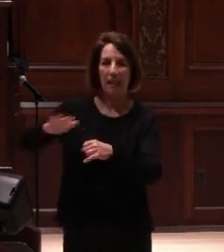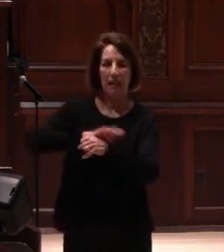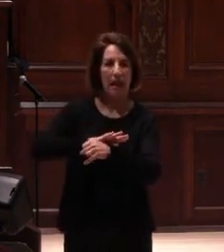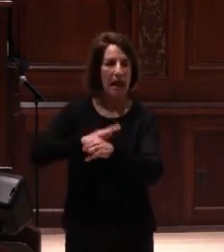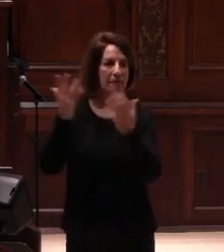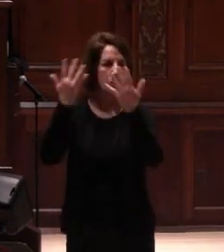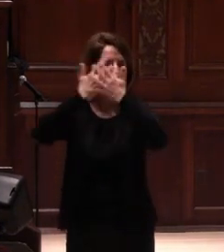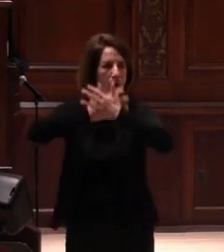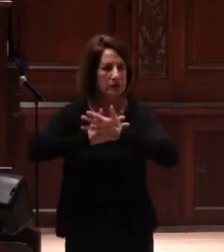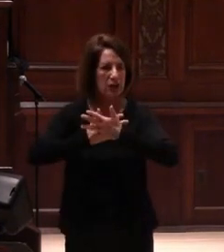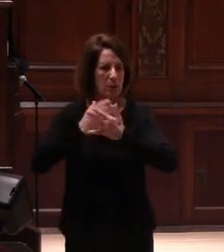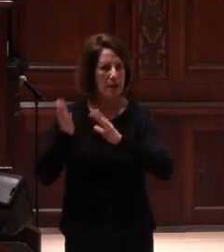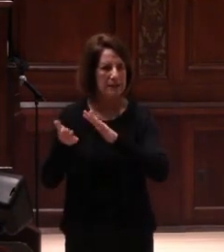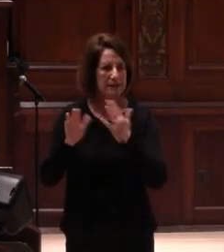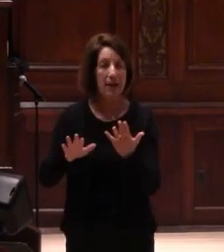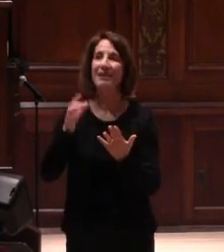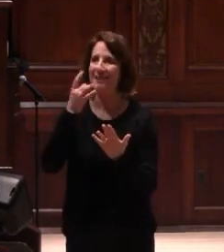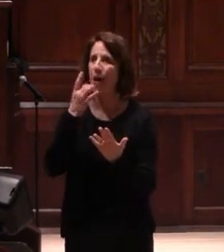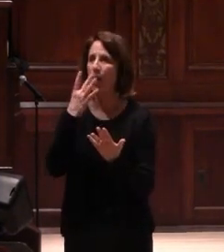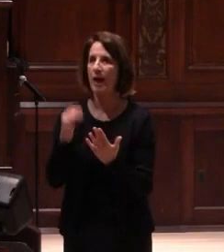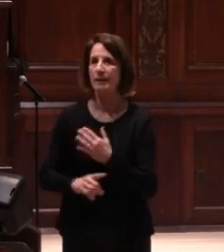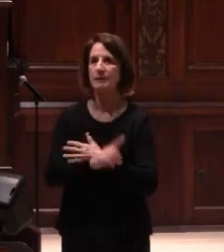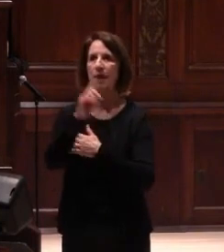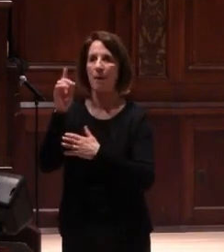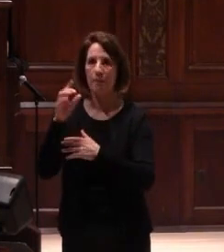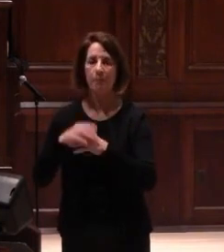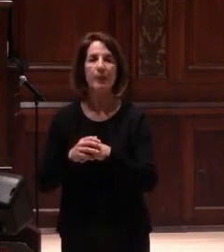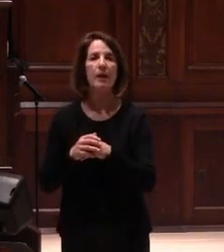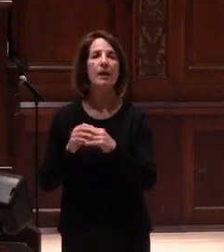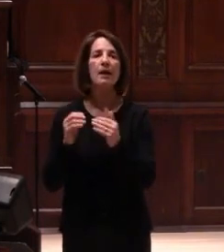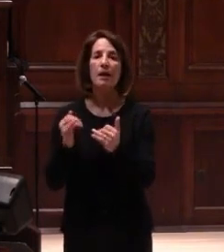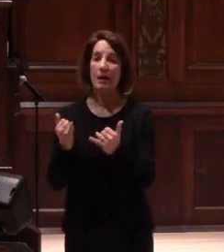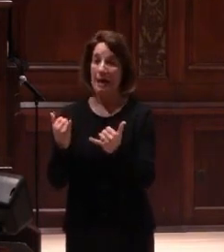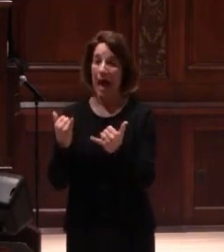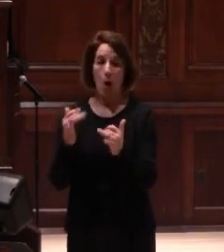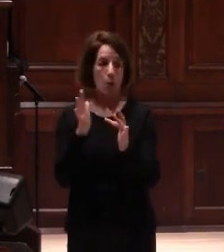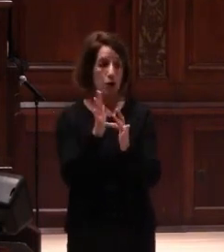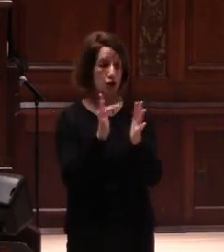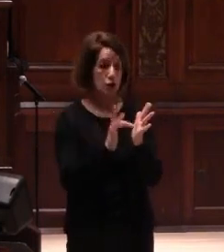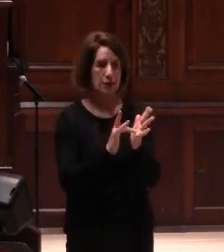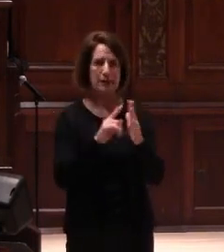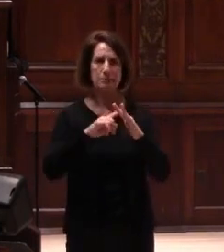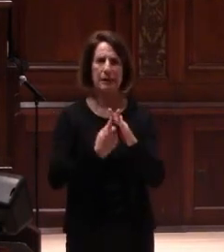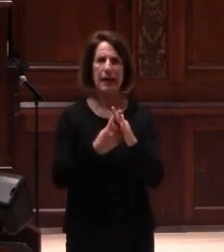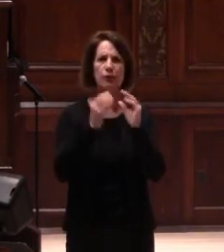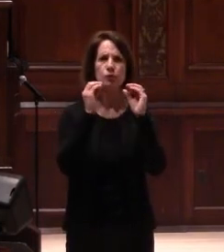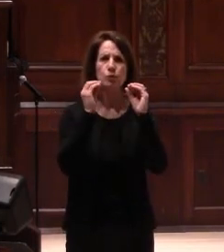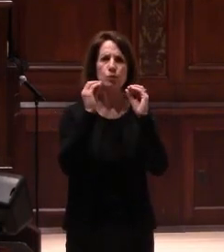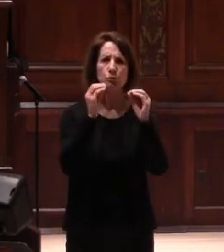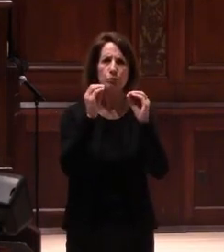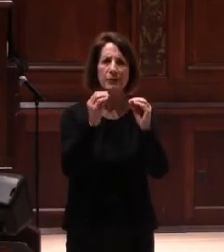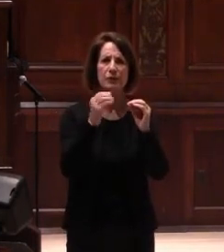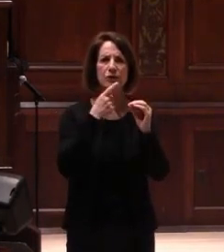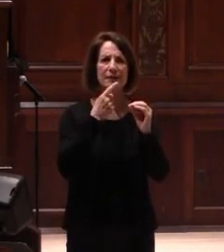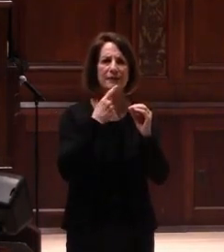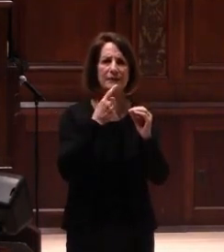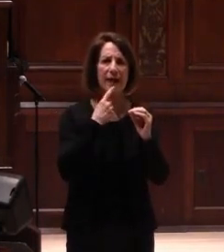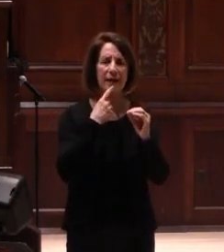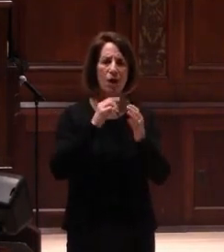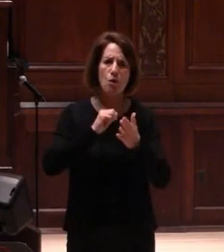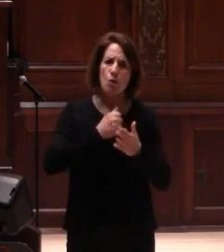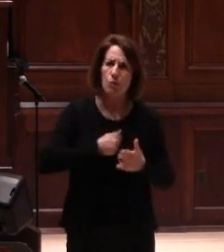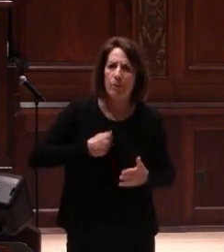has arisen. From that time on, Jesus began to preach and say, repent, for the reign of God is at